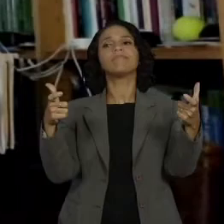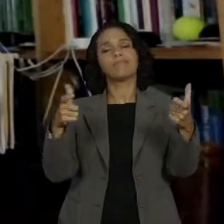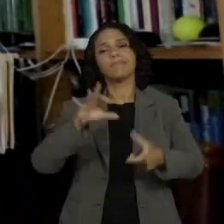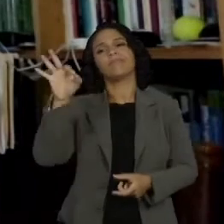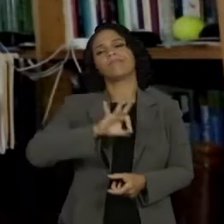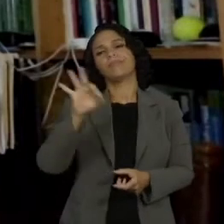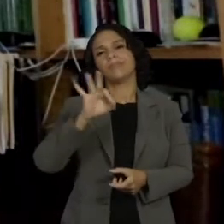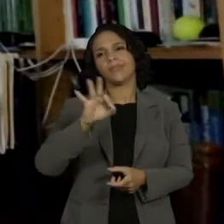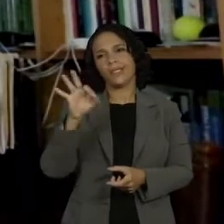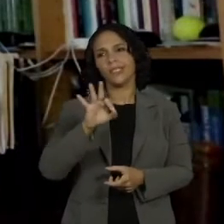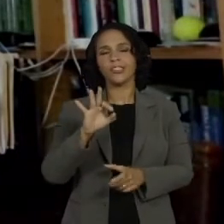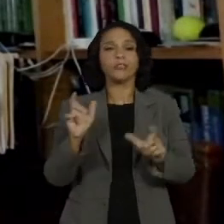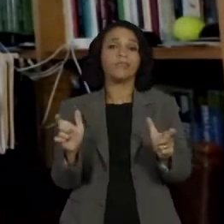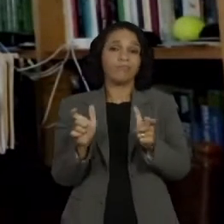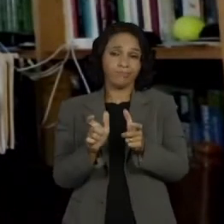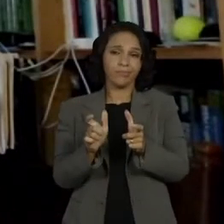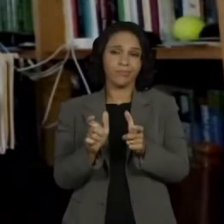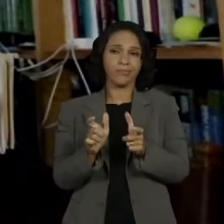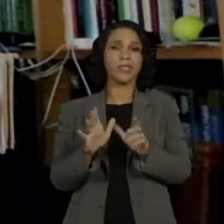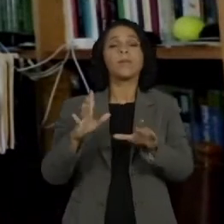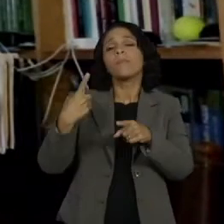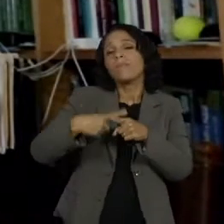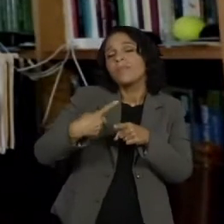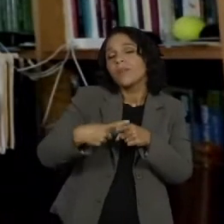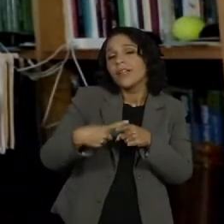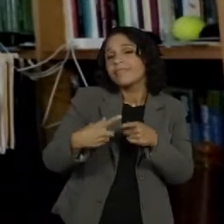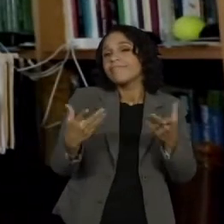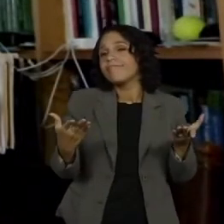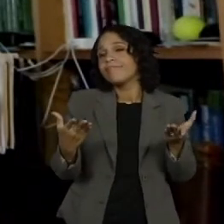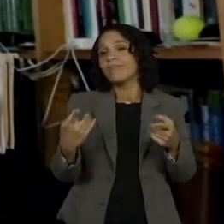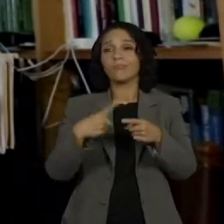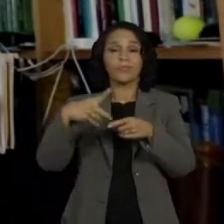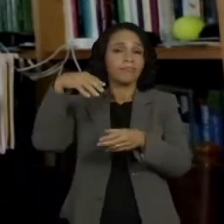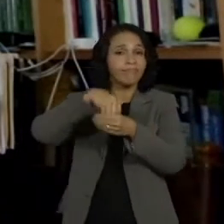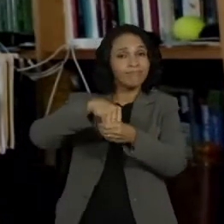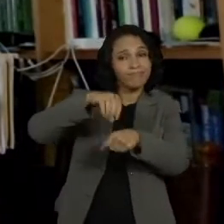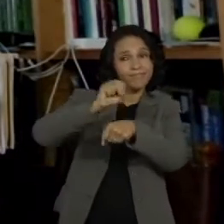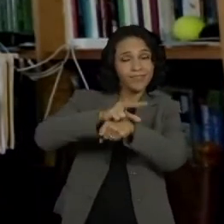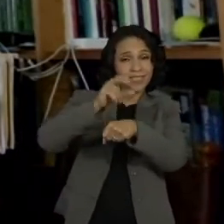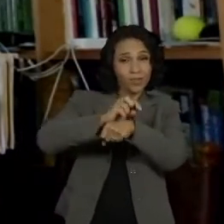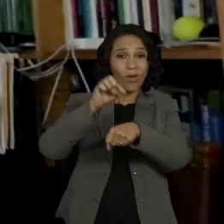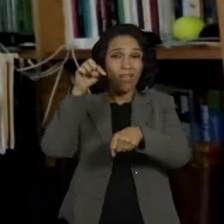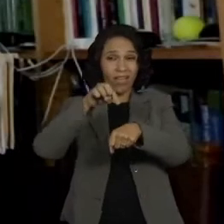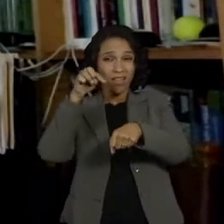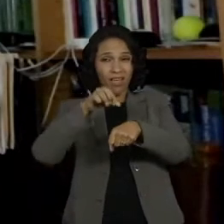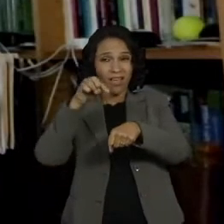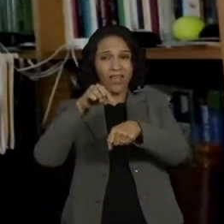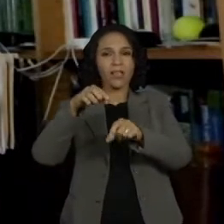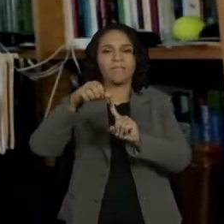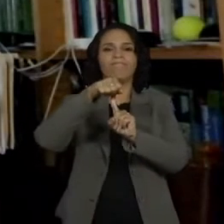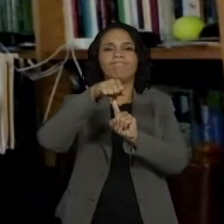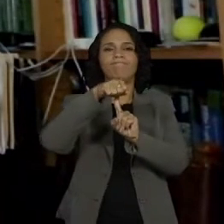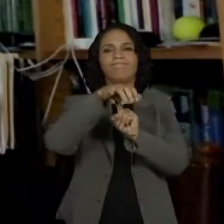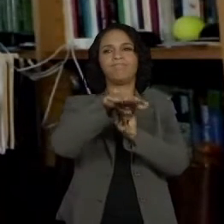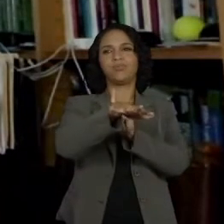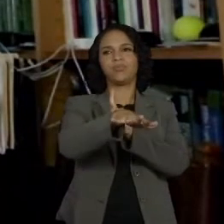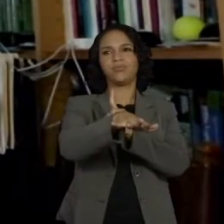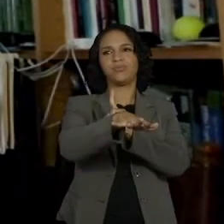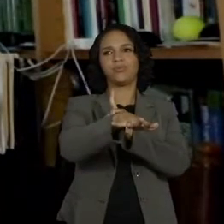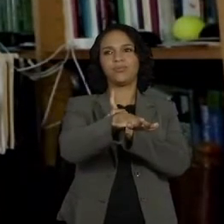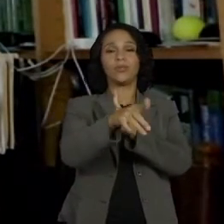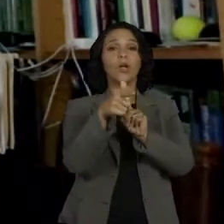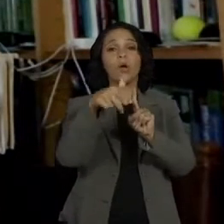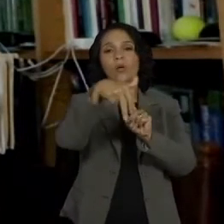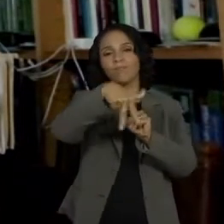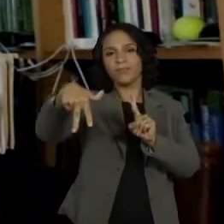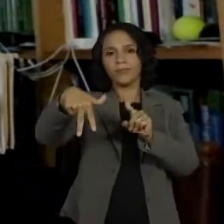because this is a successful strategy for the virus. Transmit widely. Don't make too